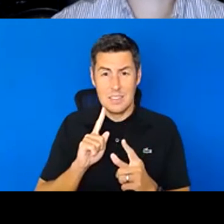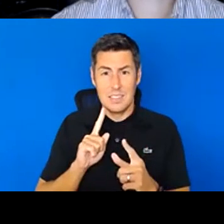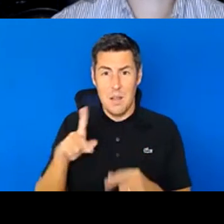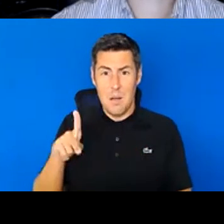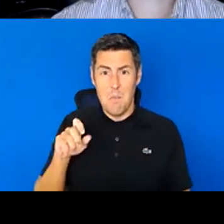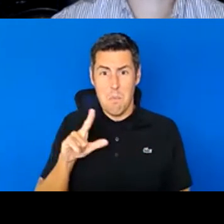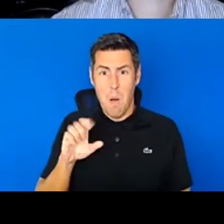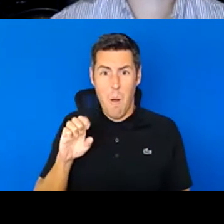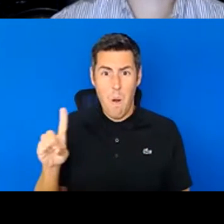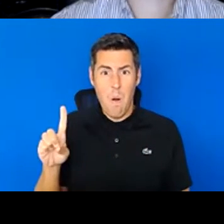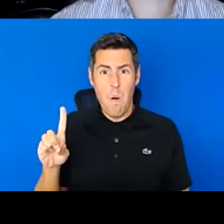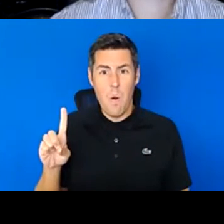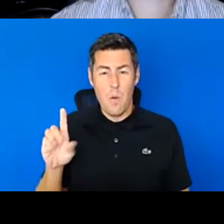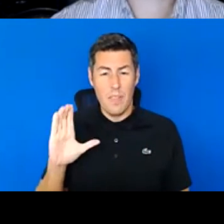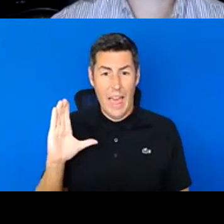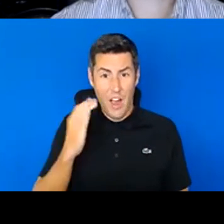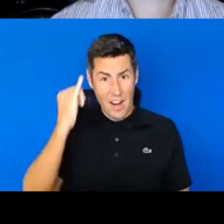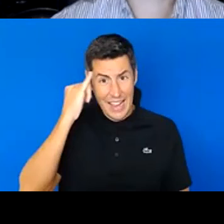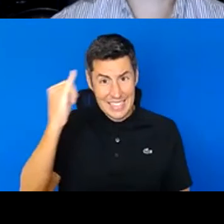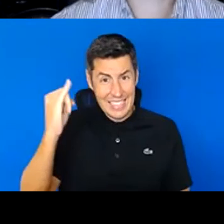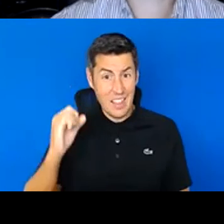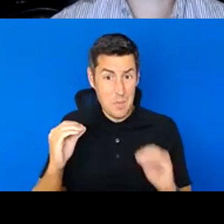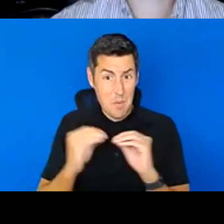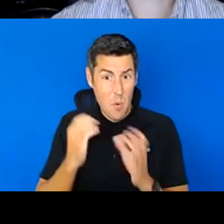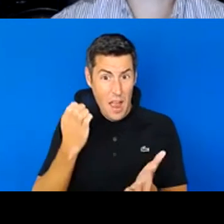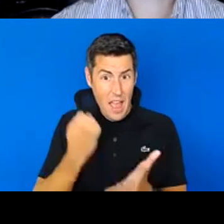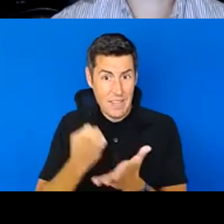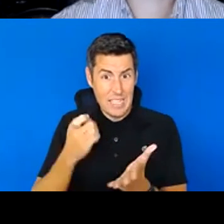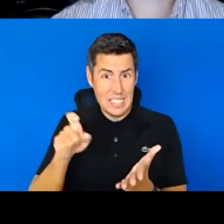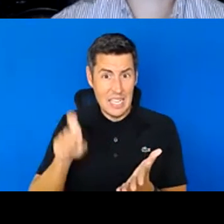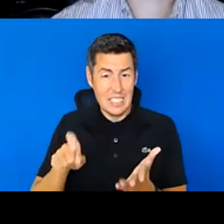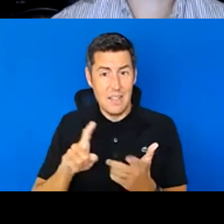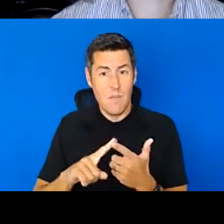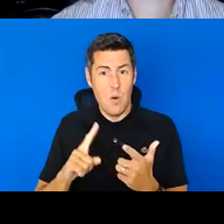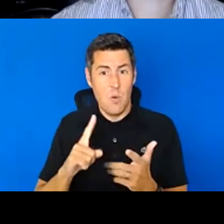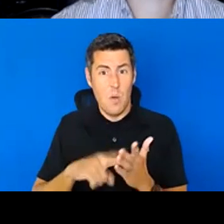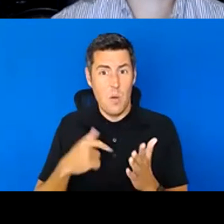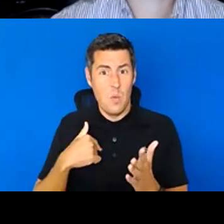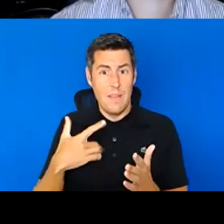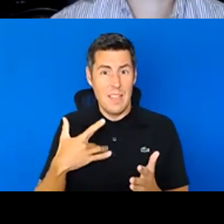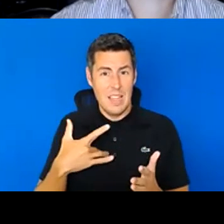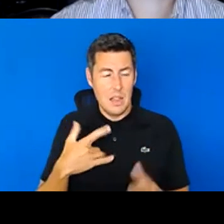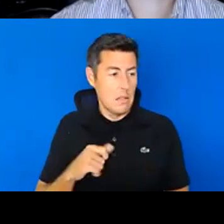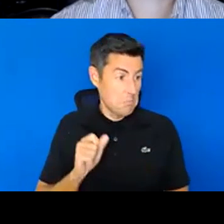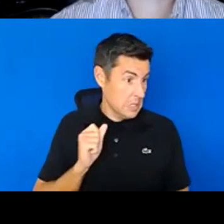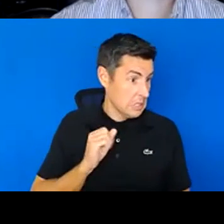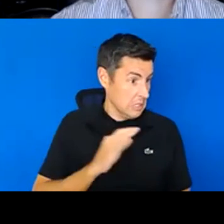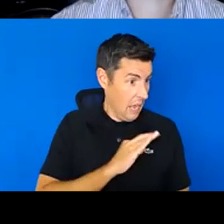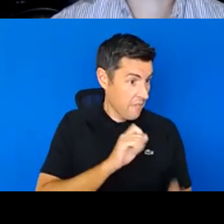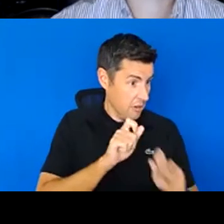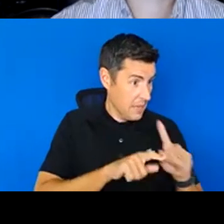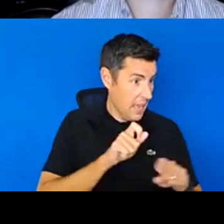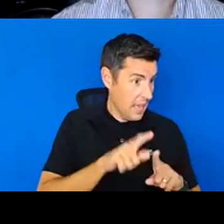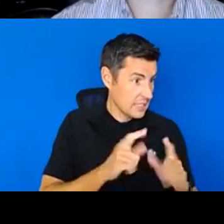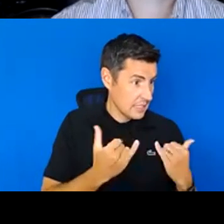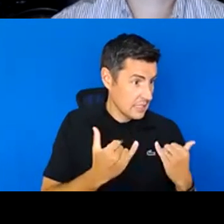that, but So that might be additional evidence necessary. The staff are being polled. Ernie, am I right today? Yes, yeah,